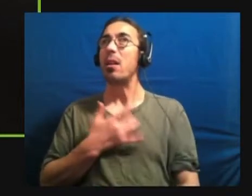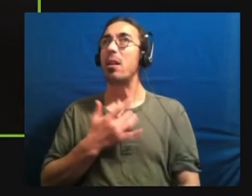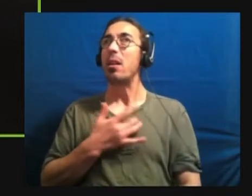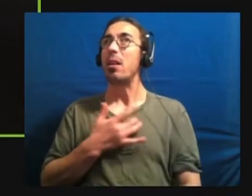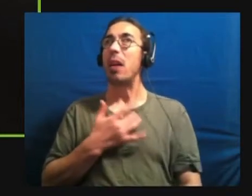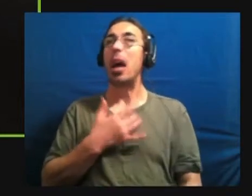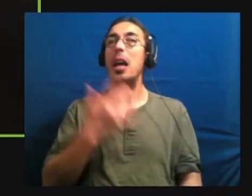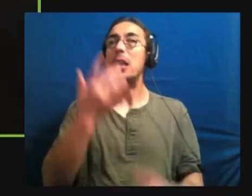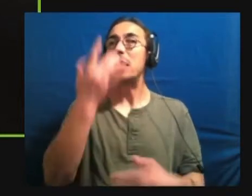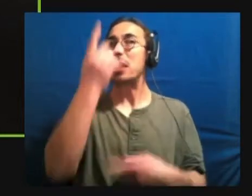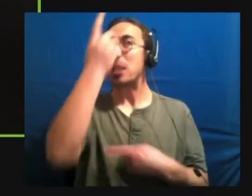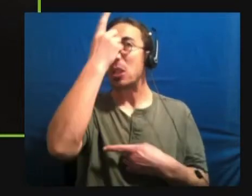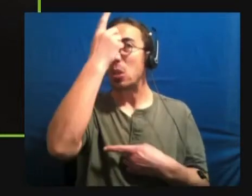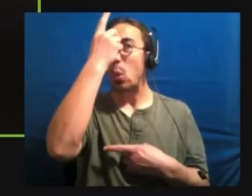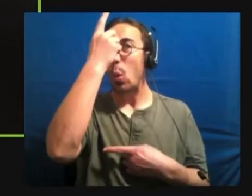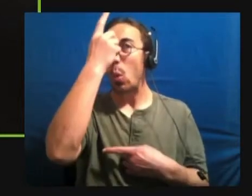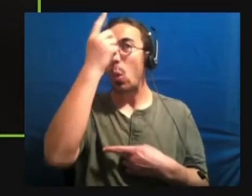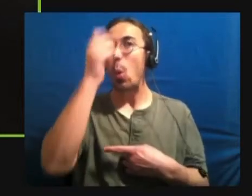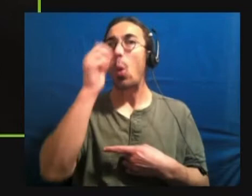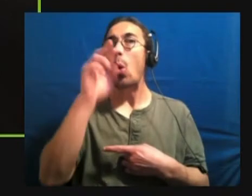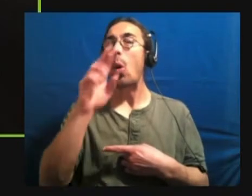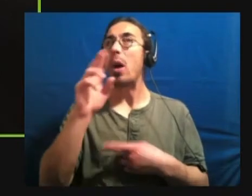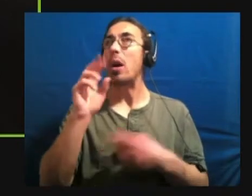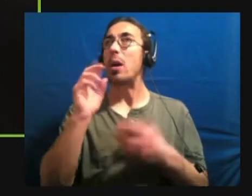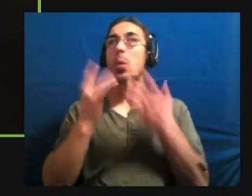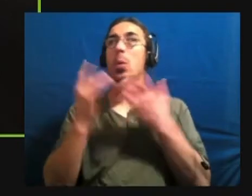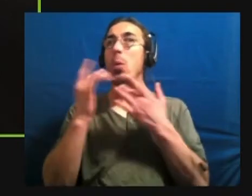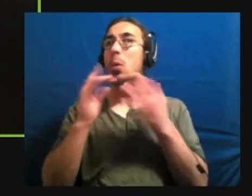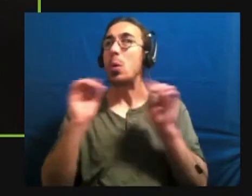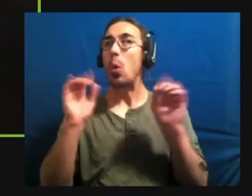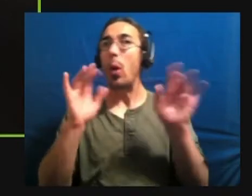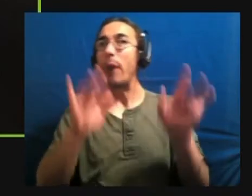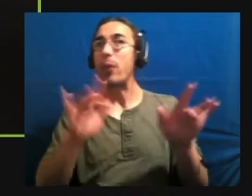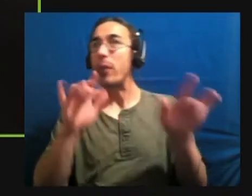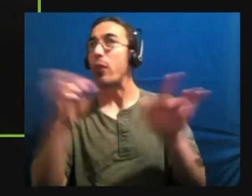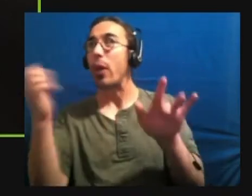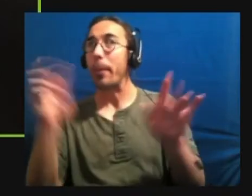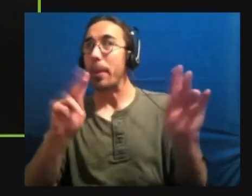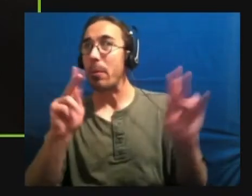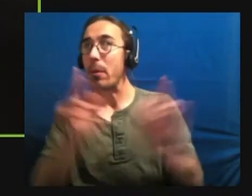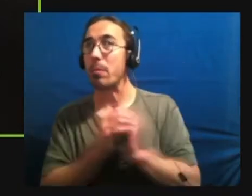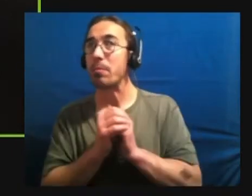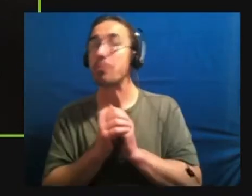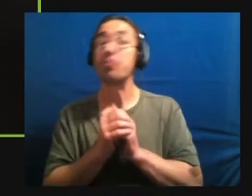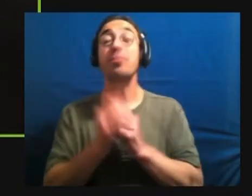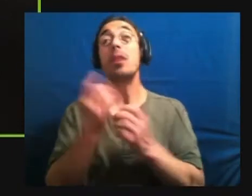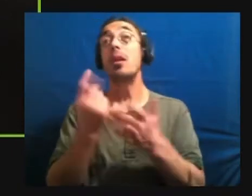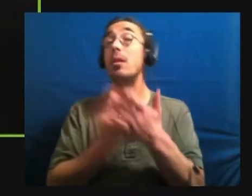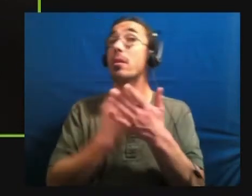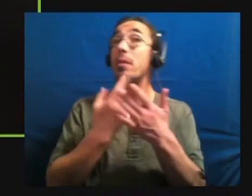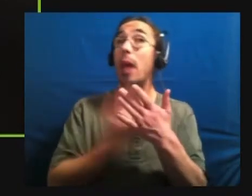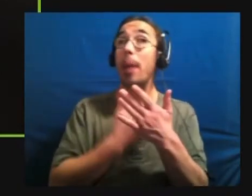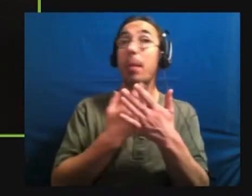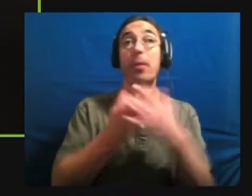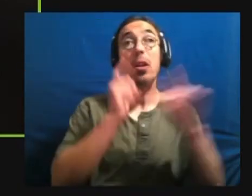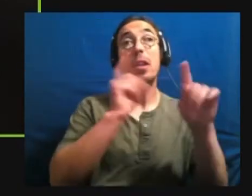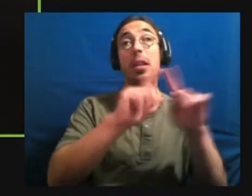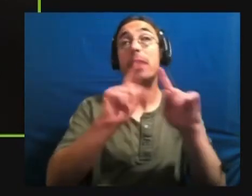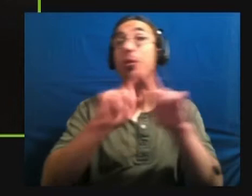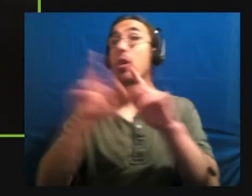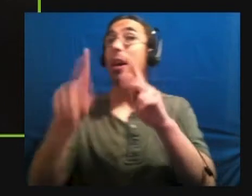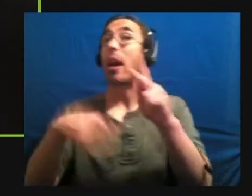disordered or lacking empathy. Sometimes that's divided into different types of empathy, saying